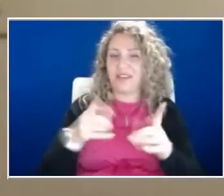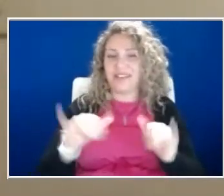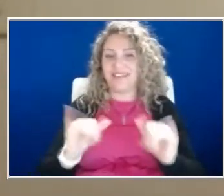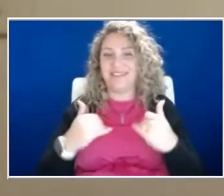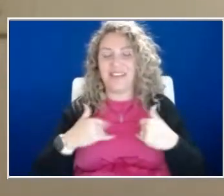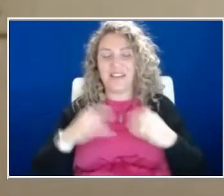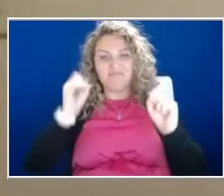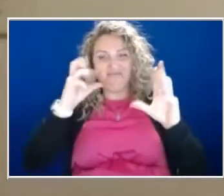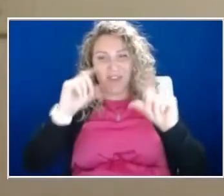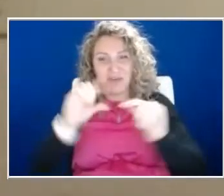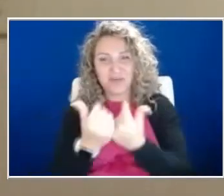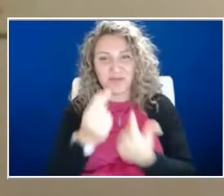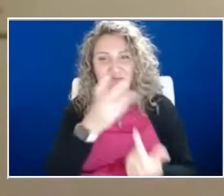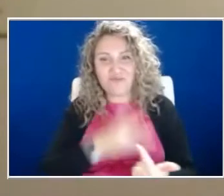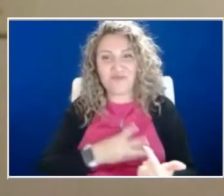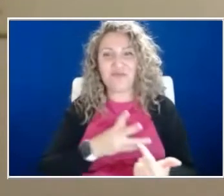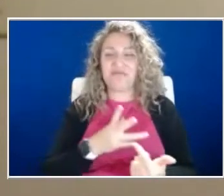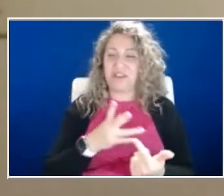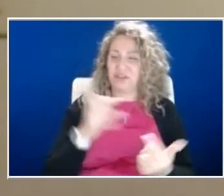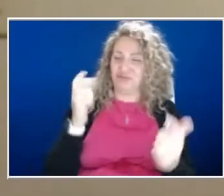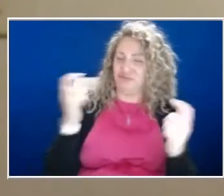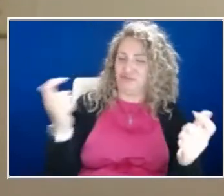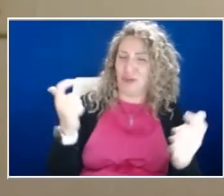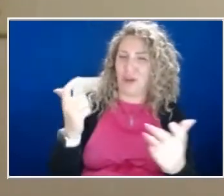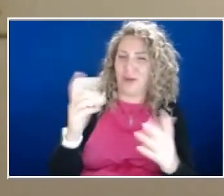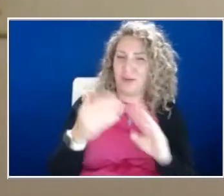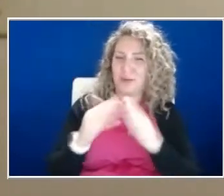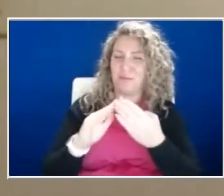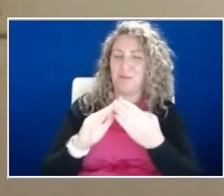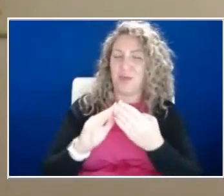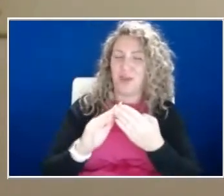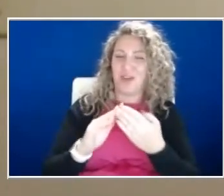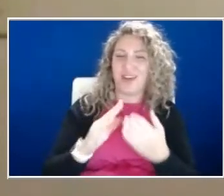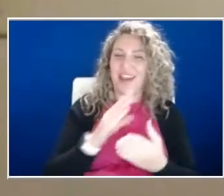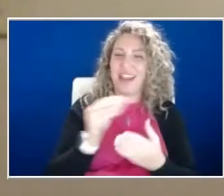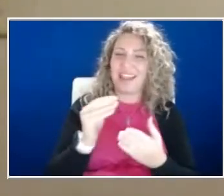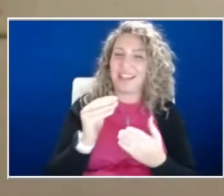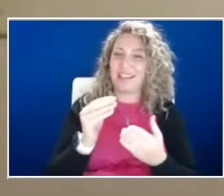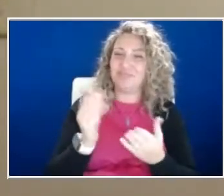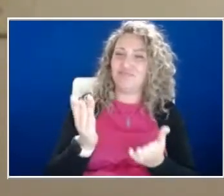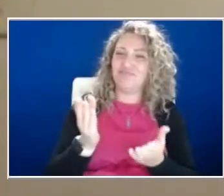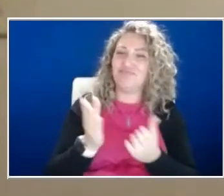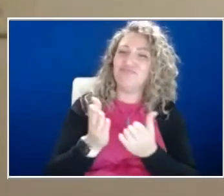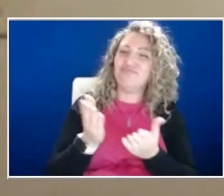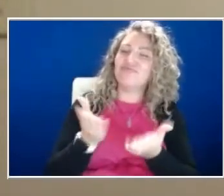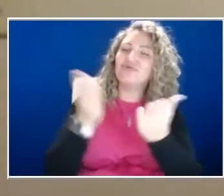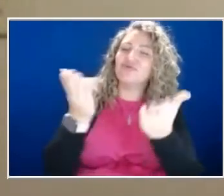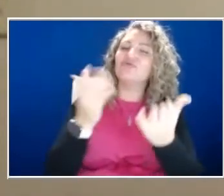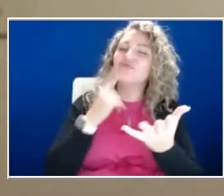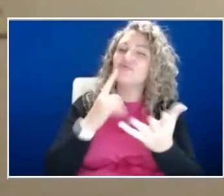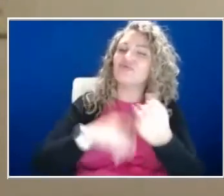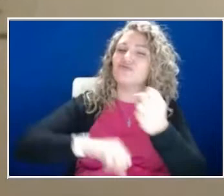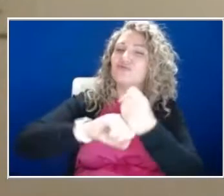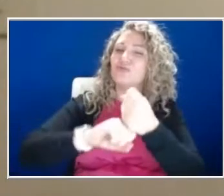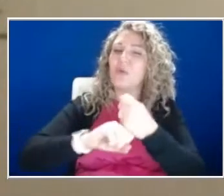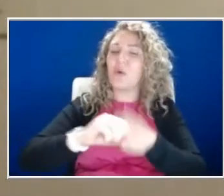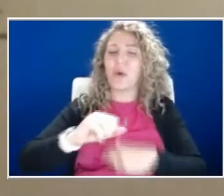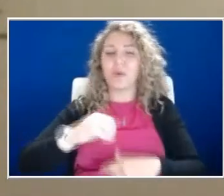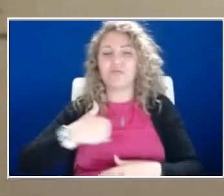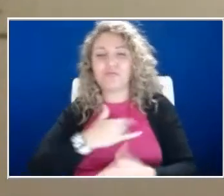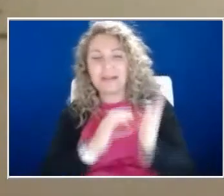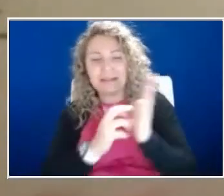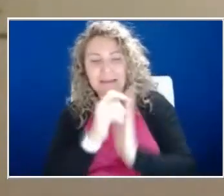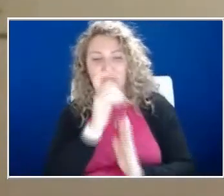ladies who are part of a larger community to serve not only the breast cancer community, the cancer community,